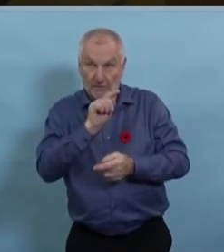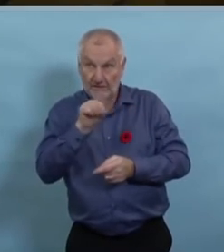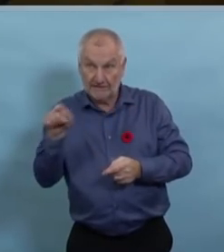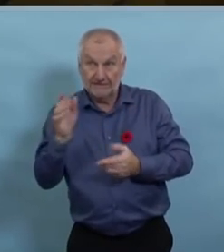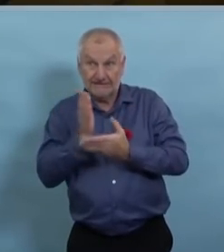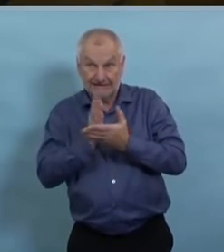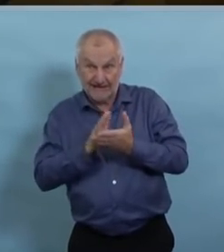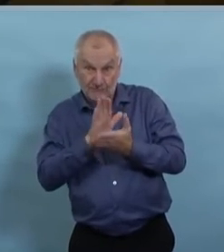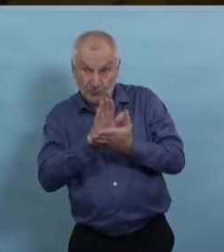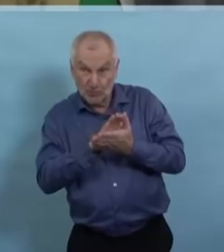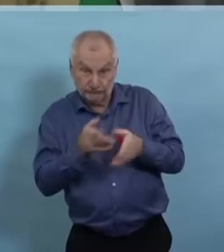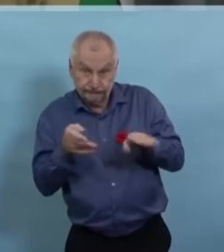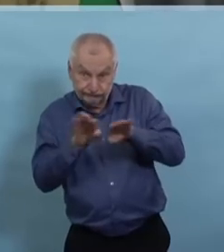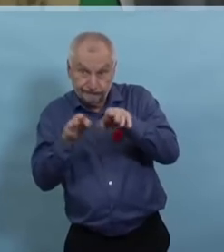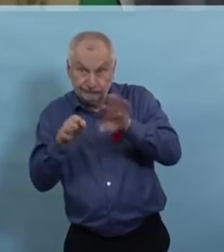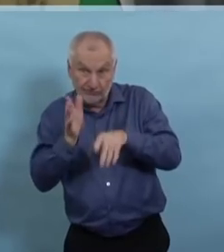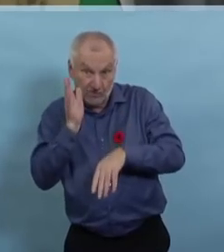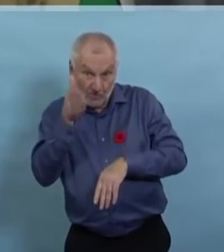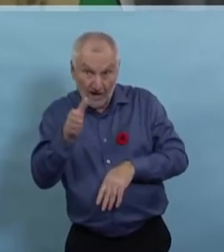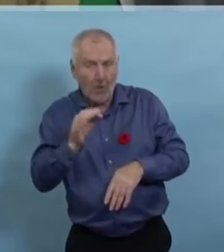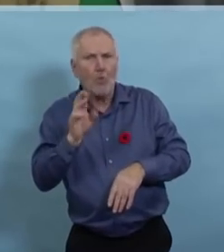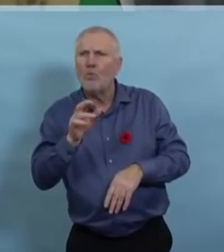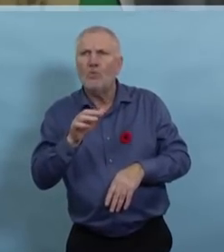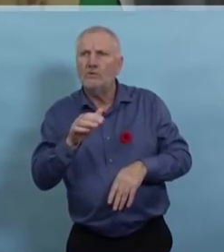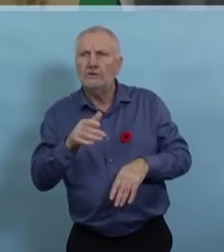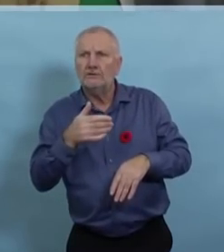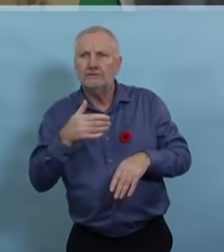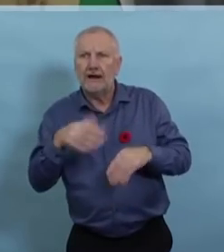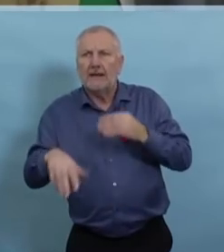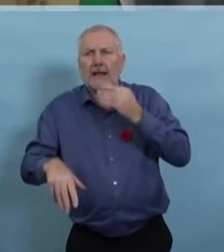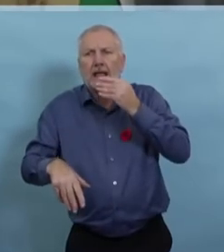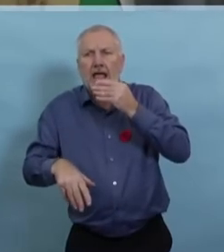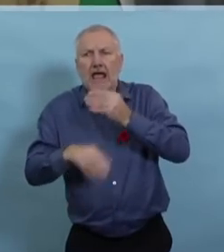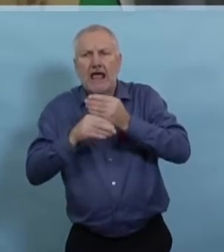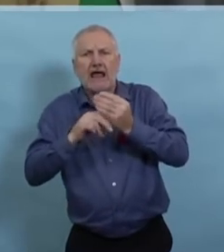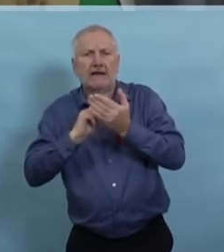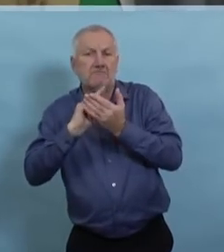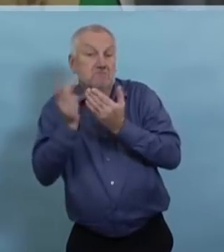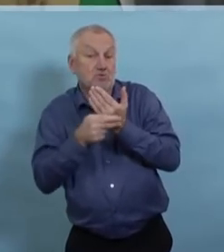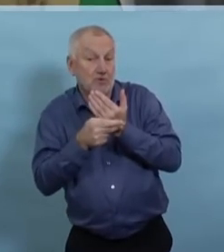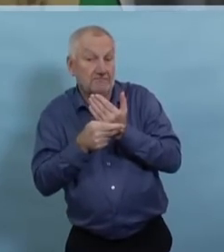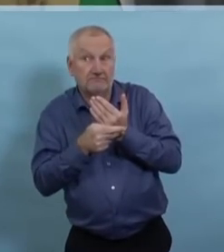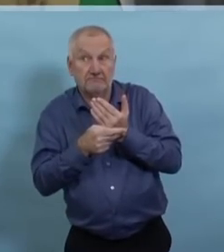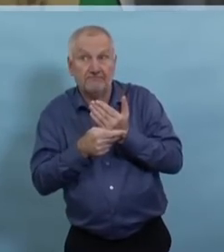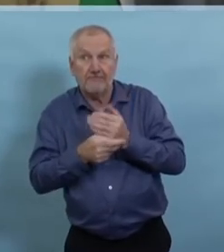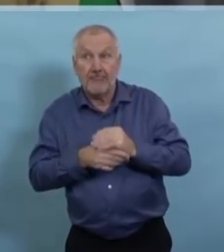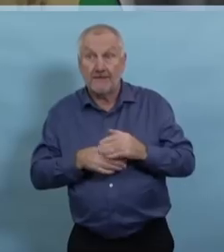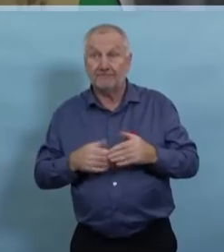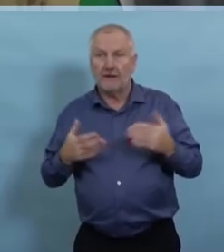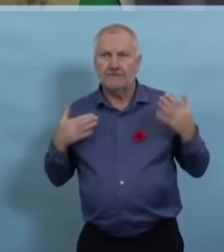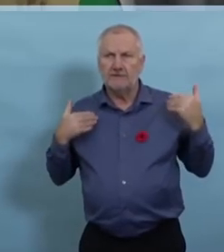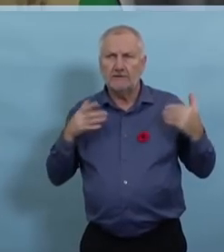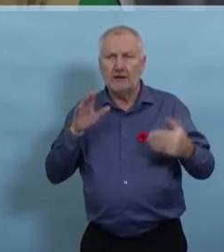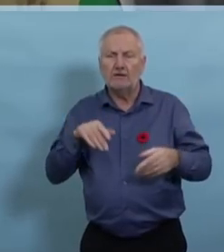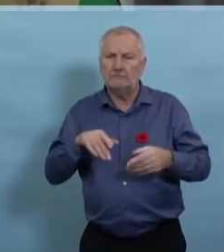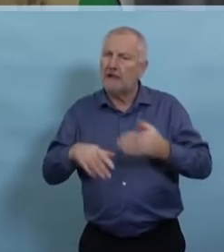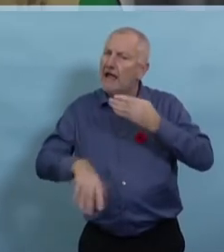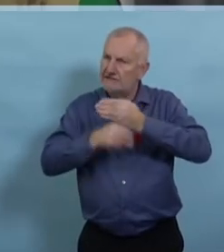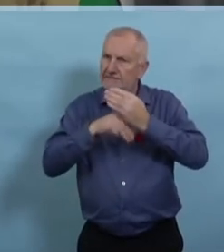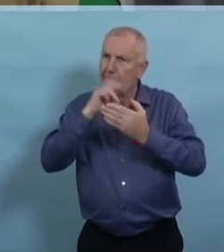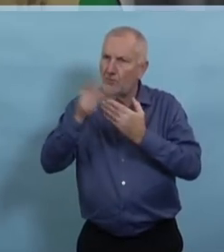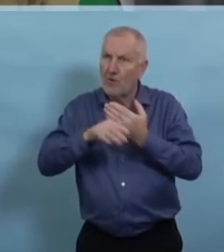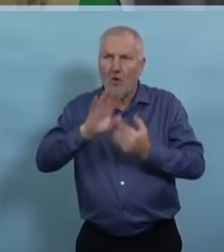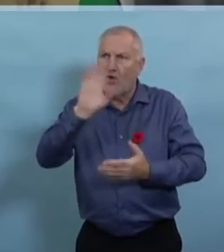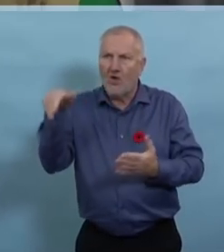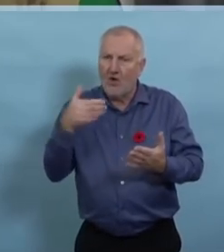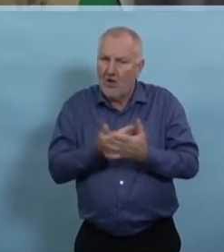supplementary program? Yeah, it is as a supplementary program. Obviously, all of us hope in the entire, you know, system